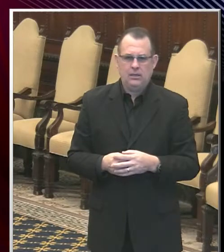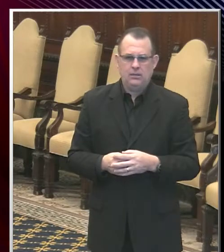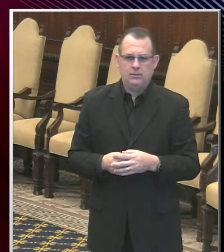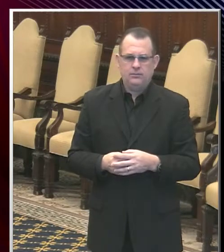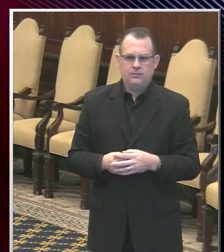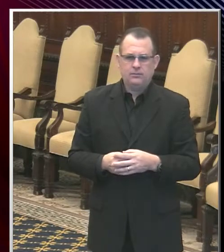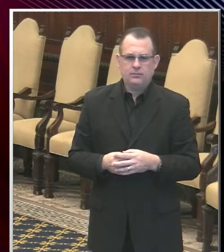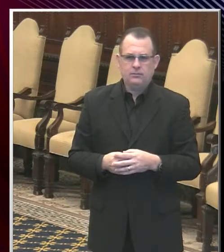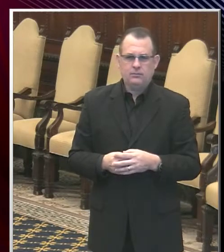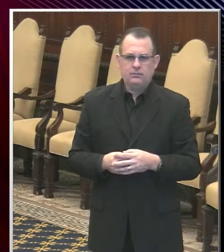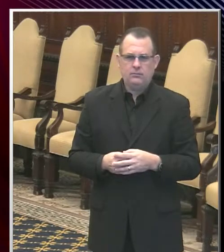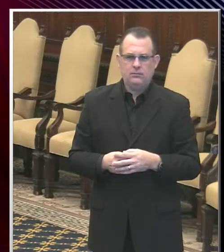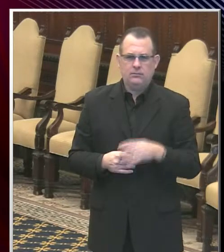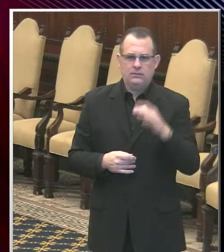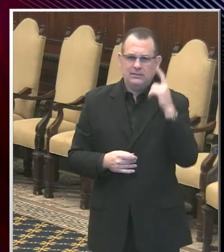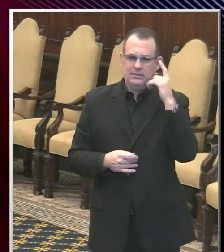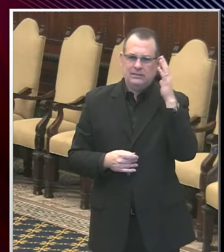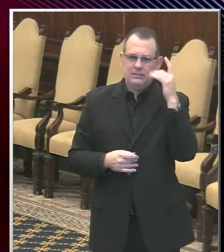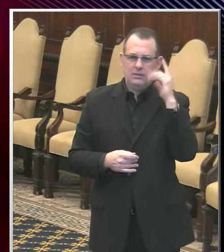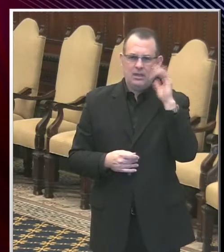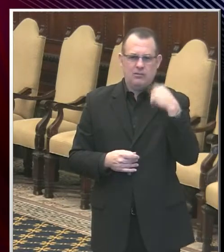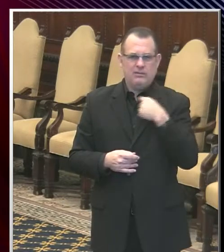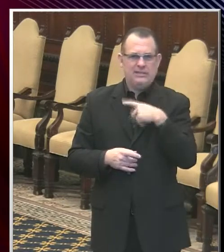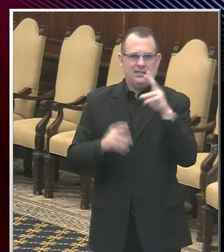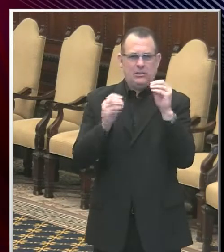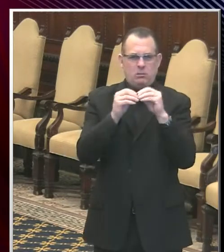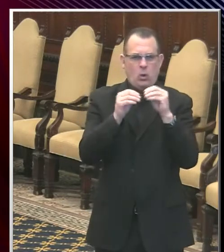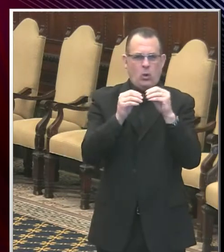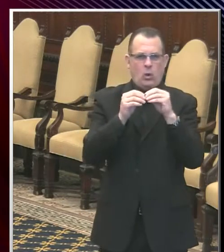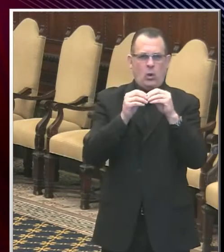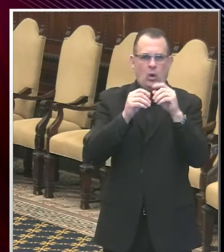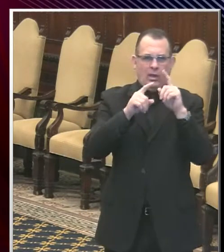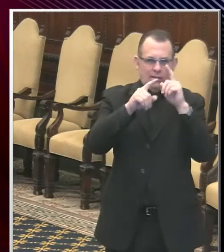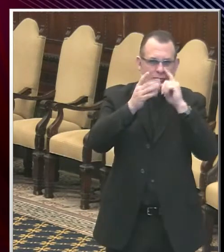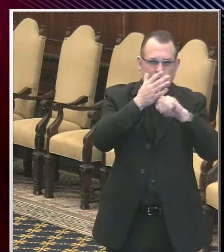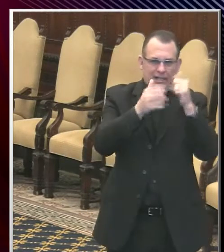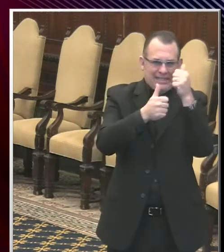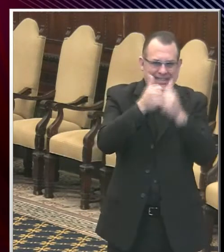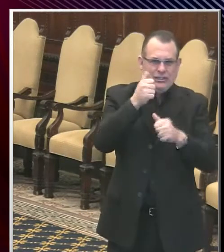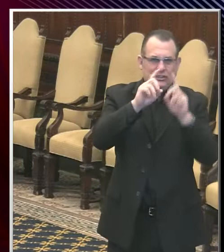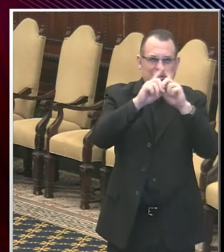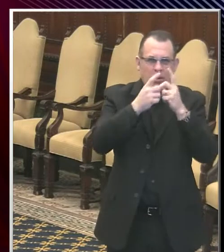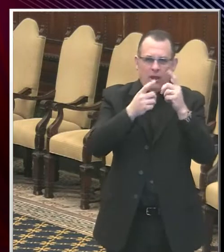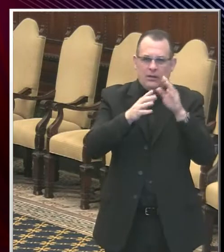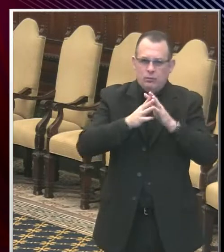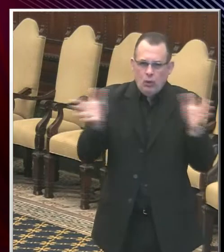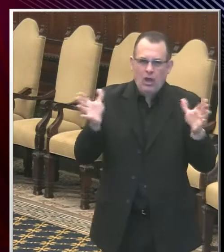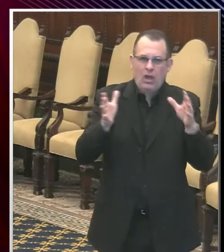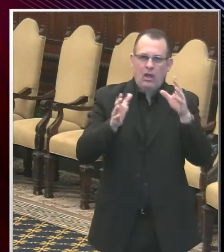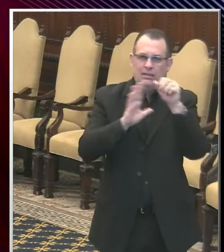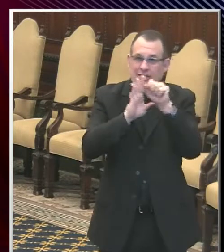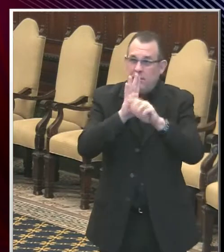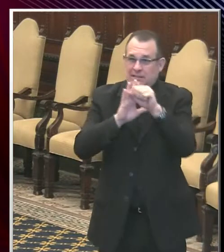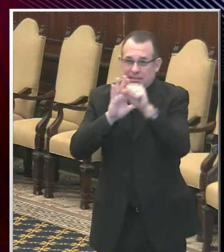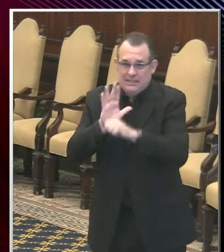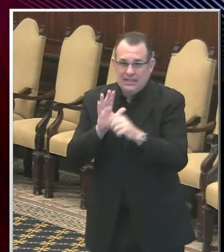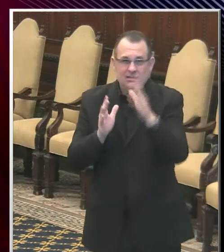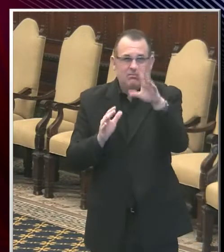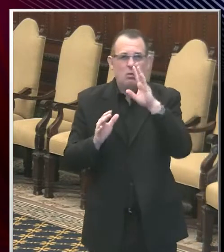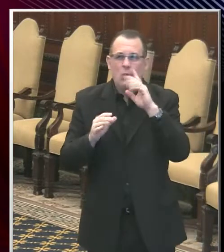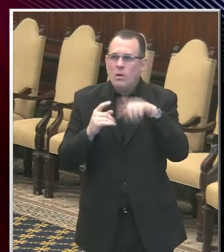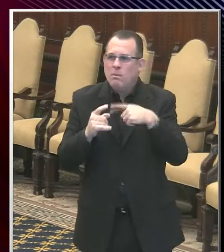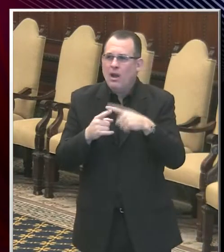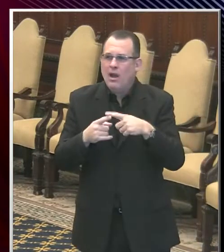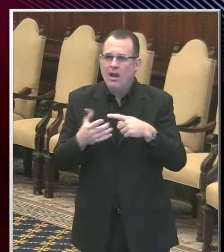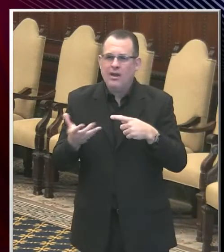the individual departments and agencies across the city, and specifically talking about kind of the